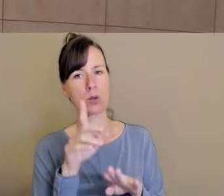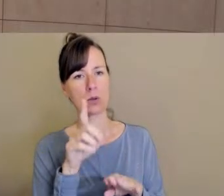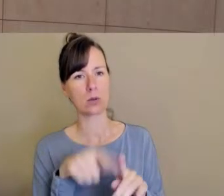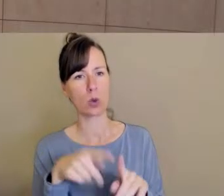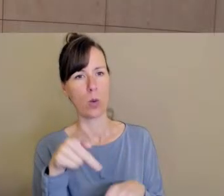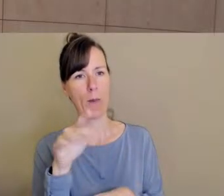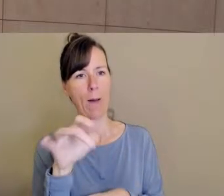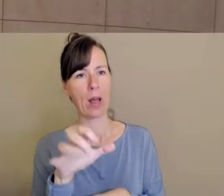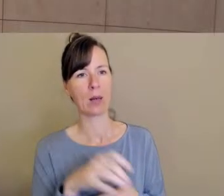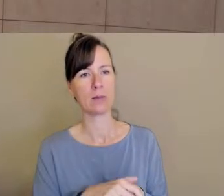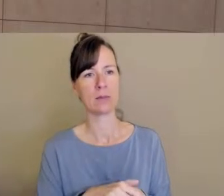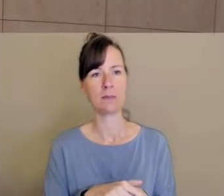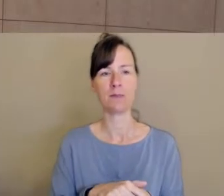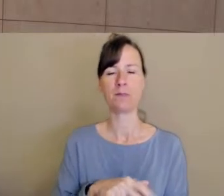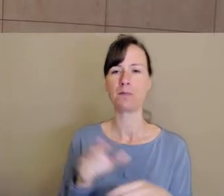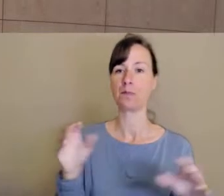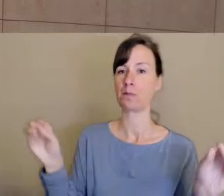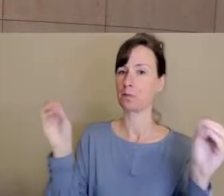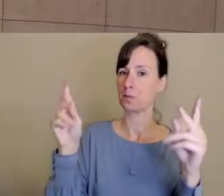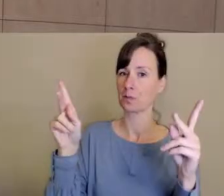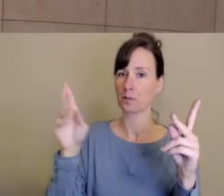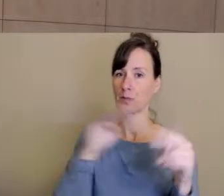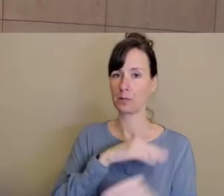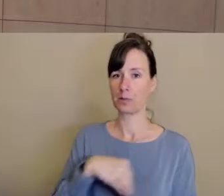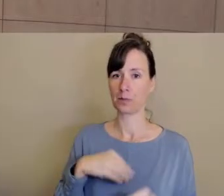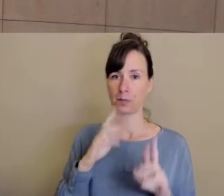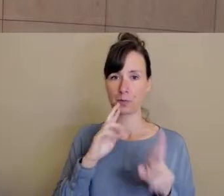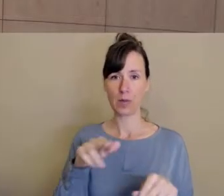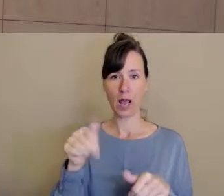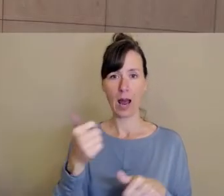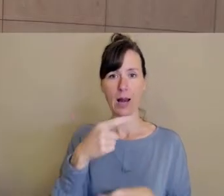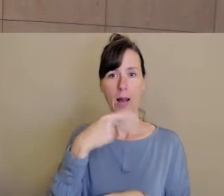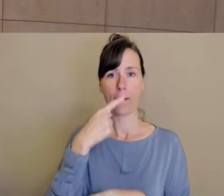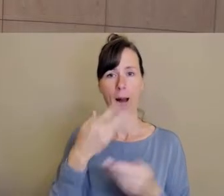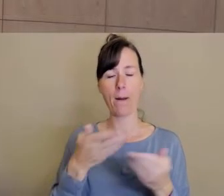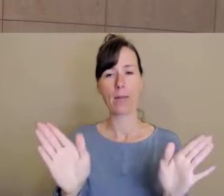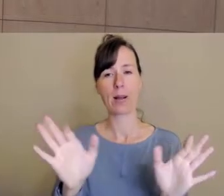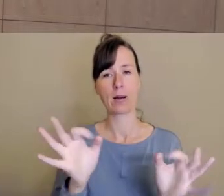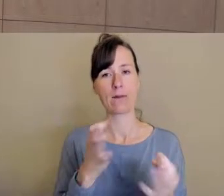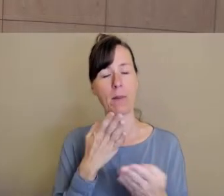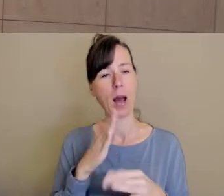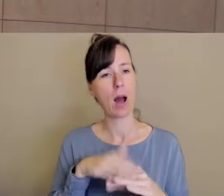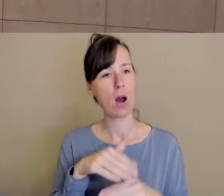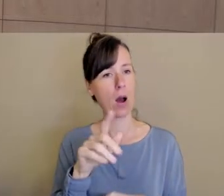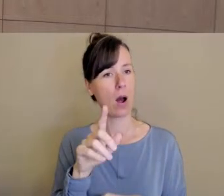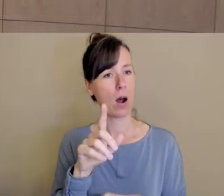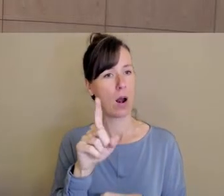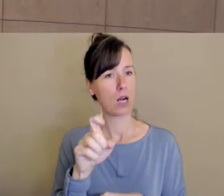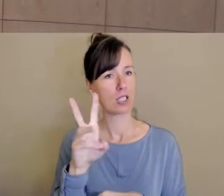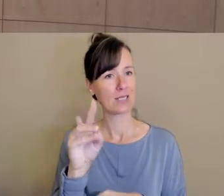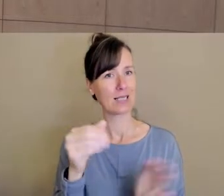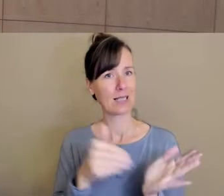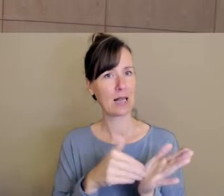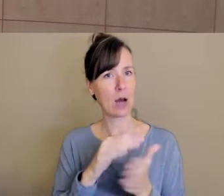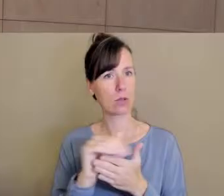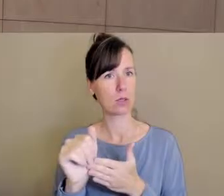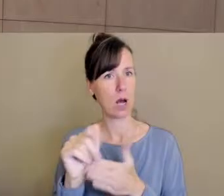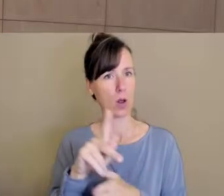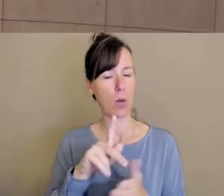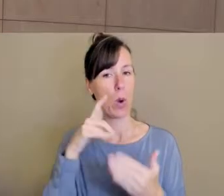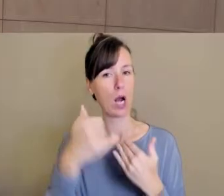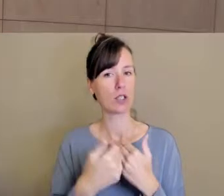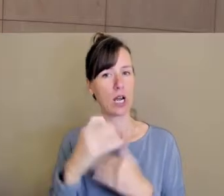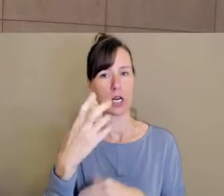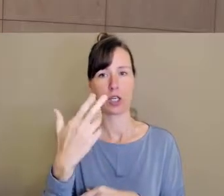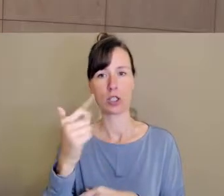you. Okay, is there any public input on the $160,000 project